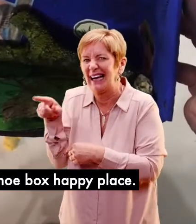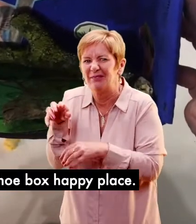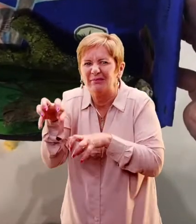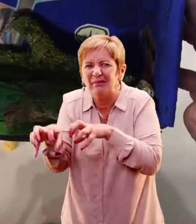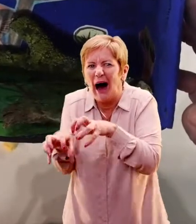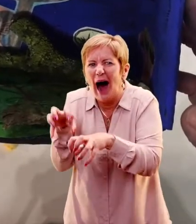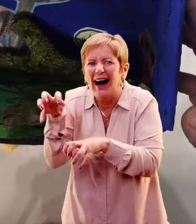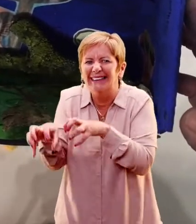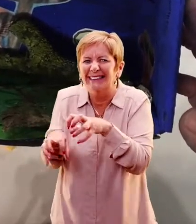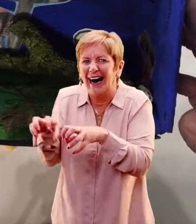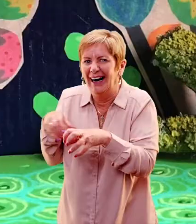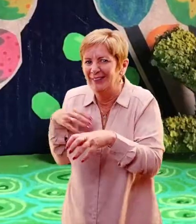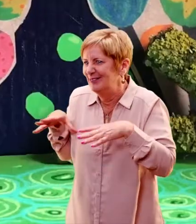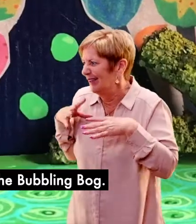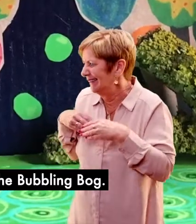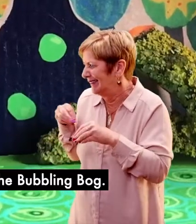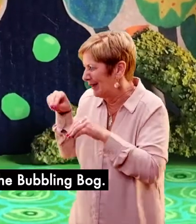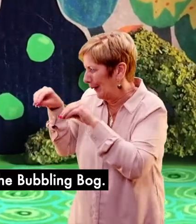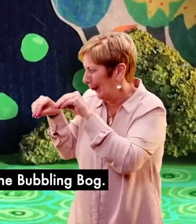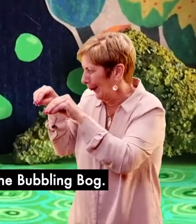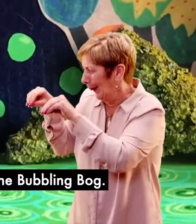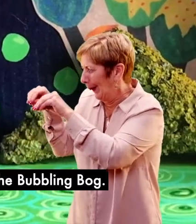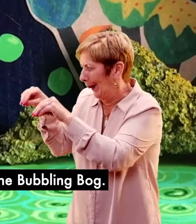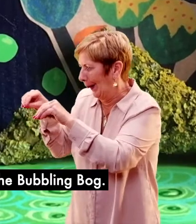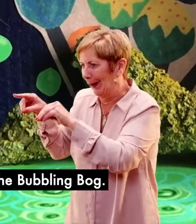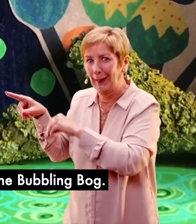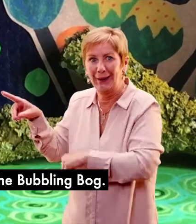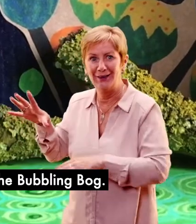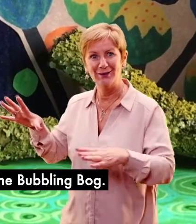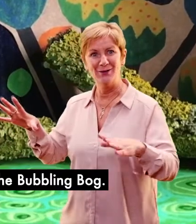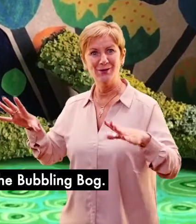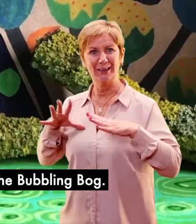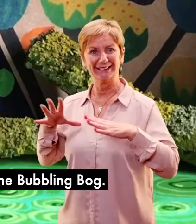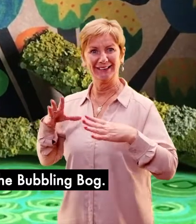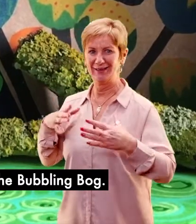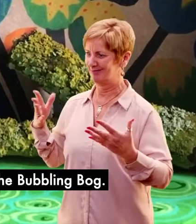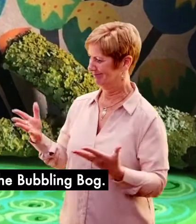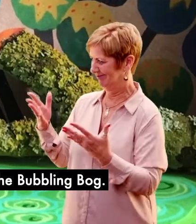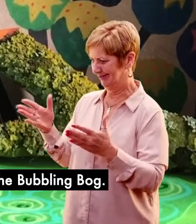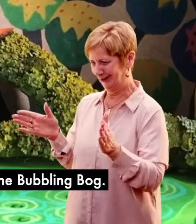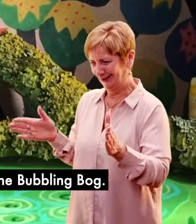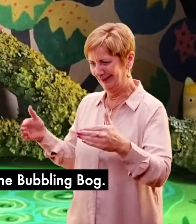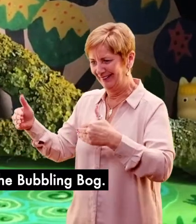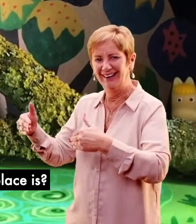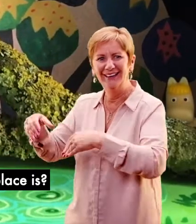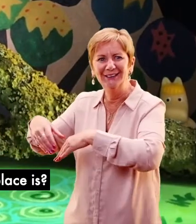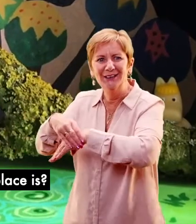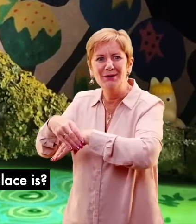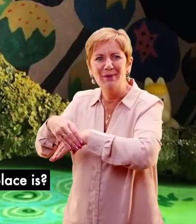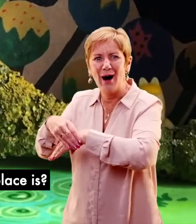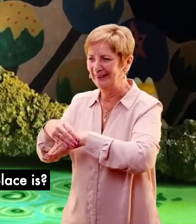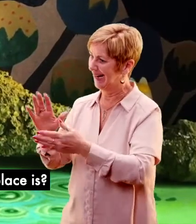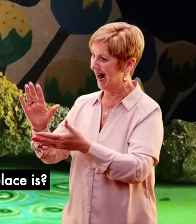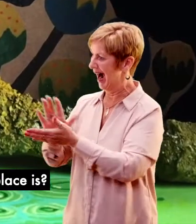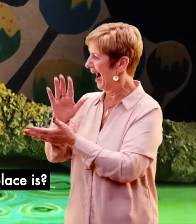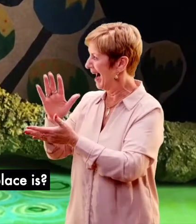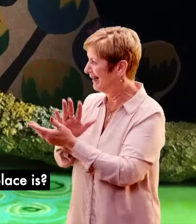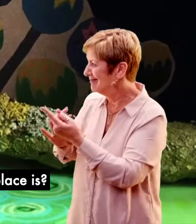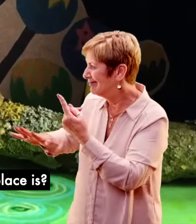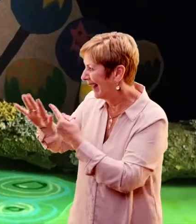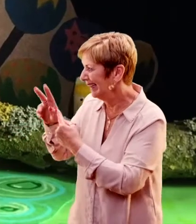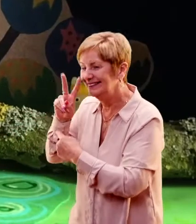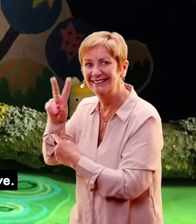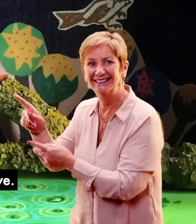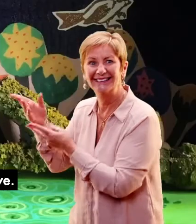place. And here it is, Marge's happy place, the Bubbling Bog. I wonder where your happy place